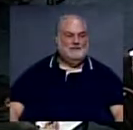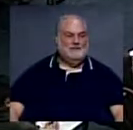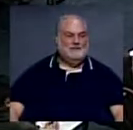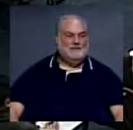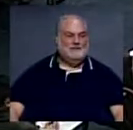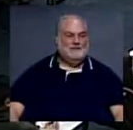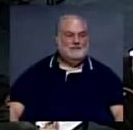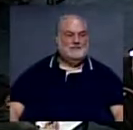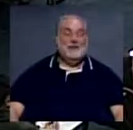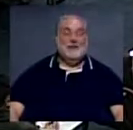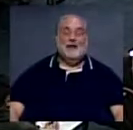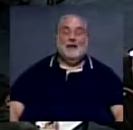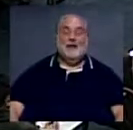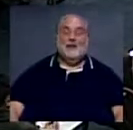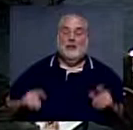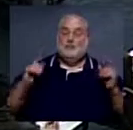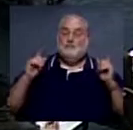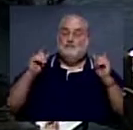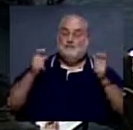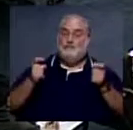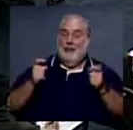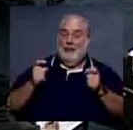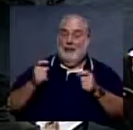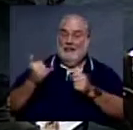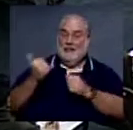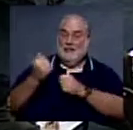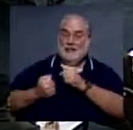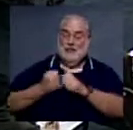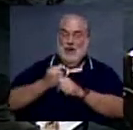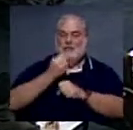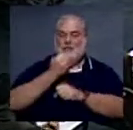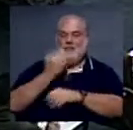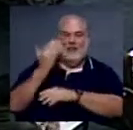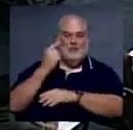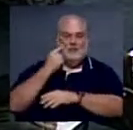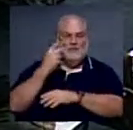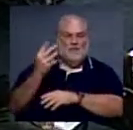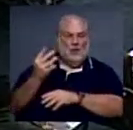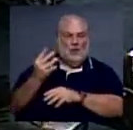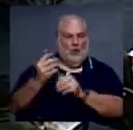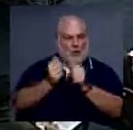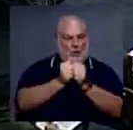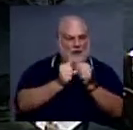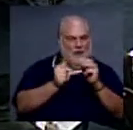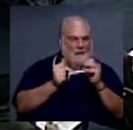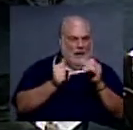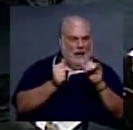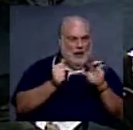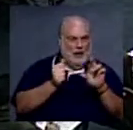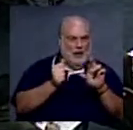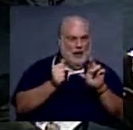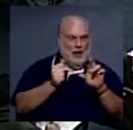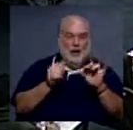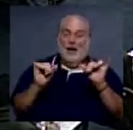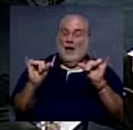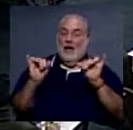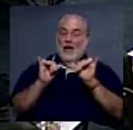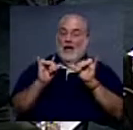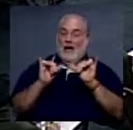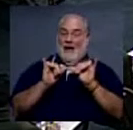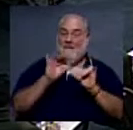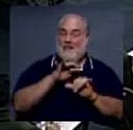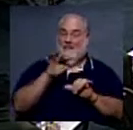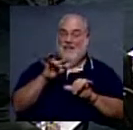Some of the prizes we have this year, we've got lunch for 4 with the mayor, 55-inch flat-screen